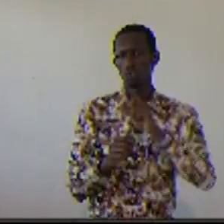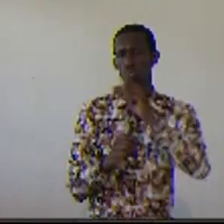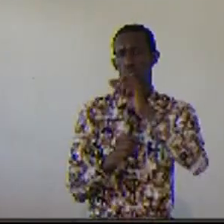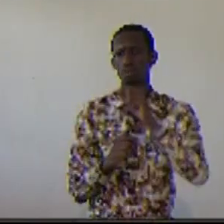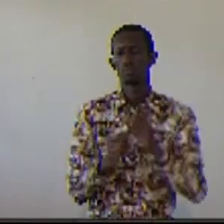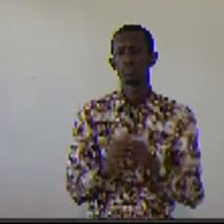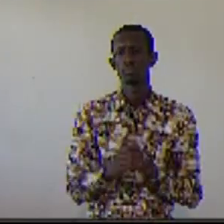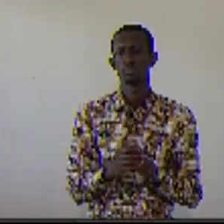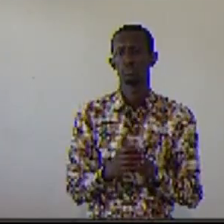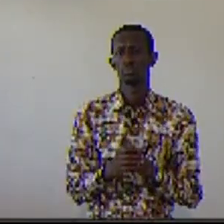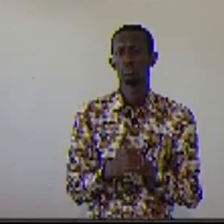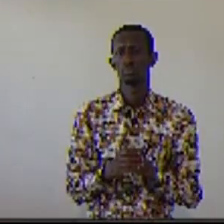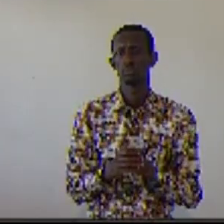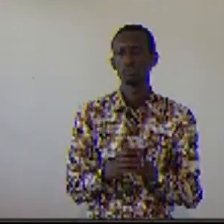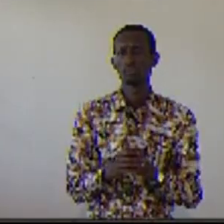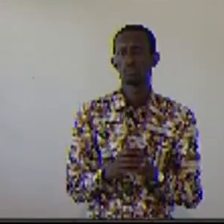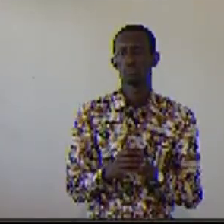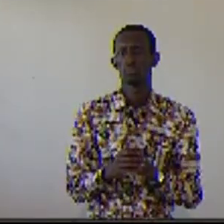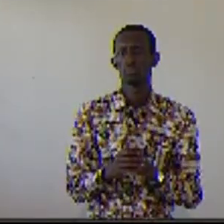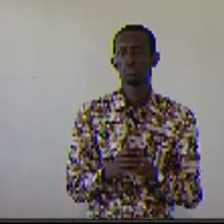is for